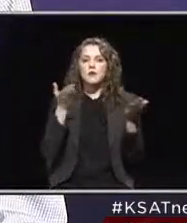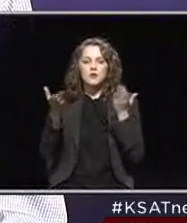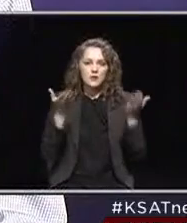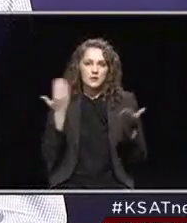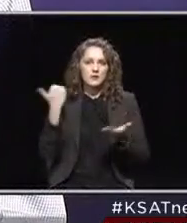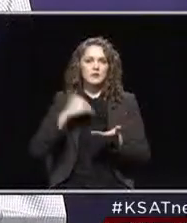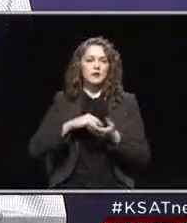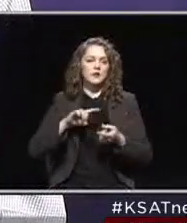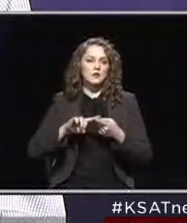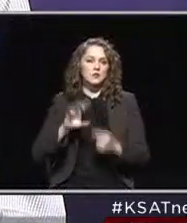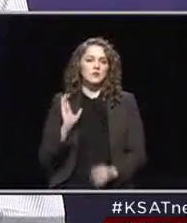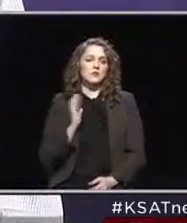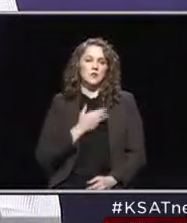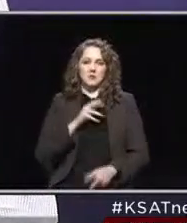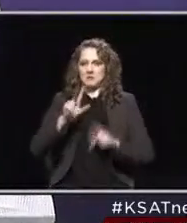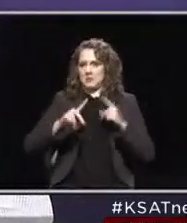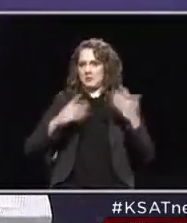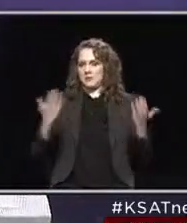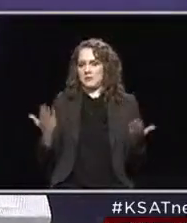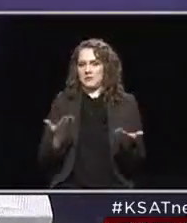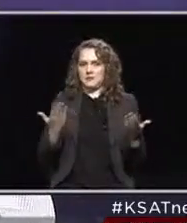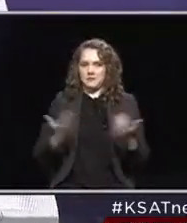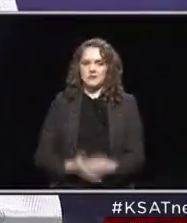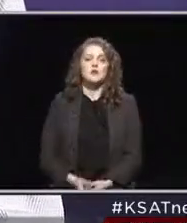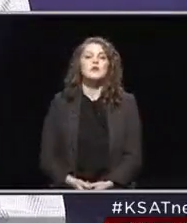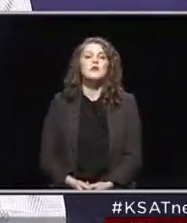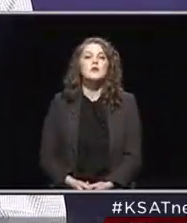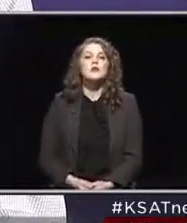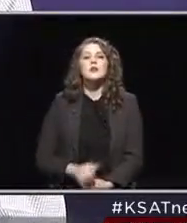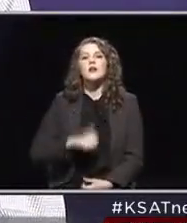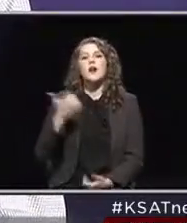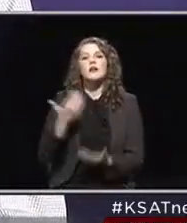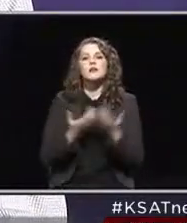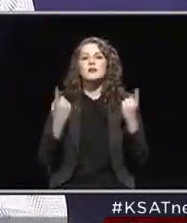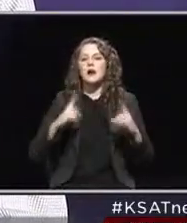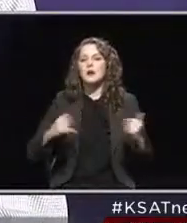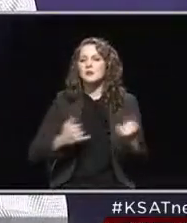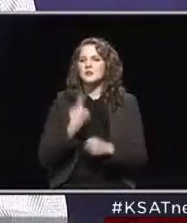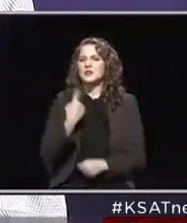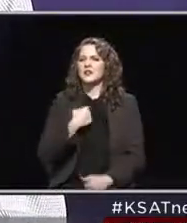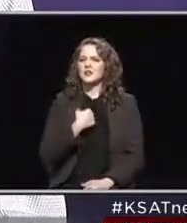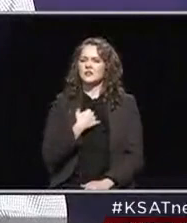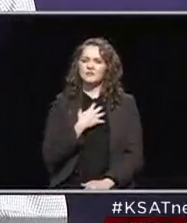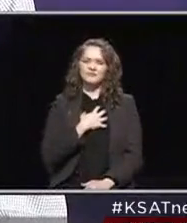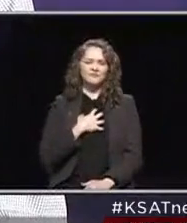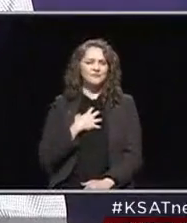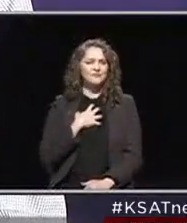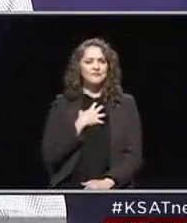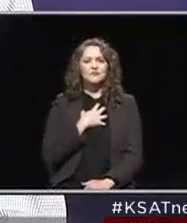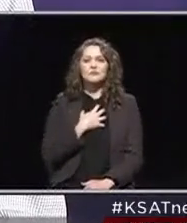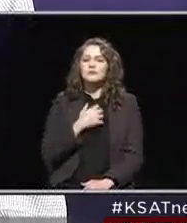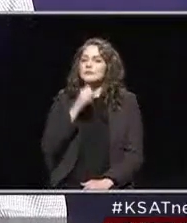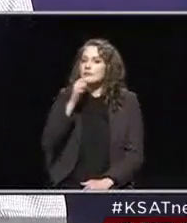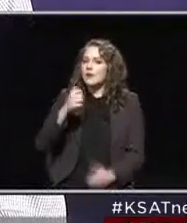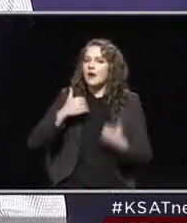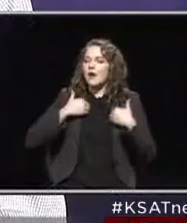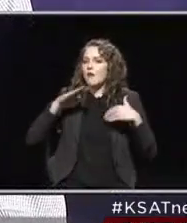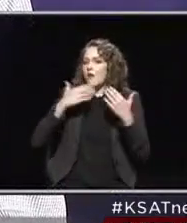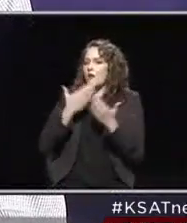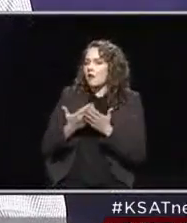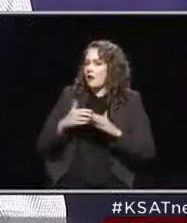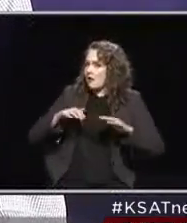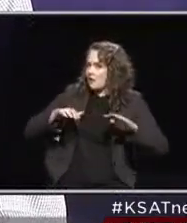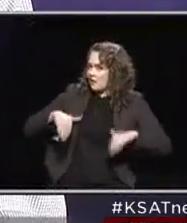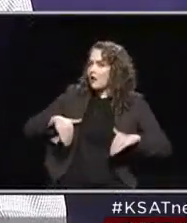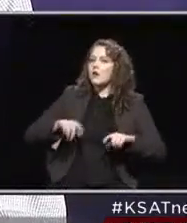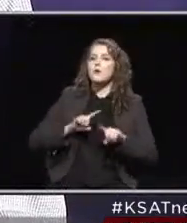to our constituents. Another thing happened today that was a bit disturbing, and I don't have all the facts on it yet,